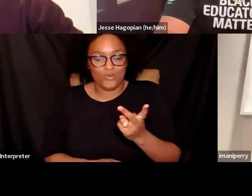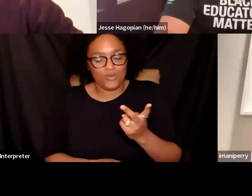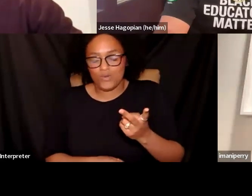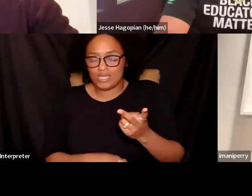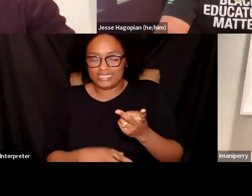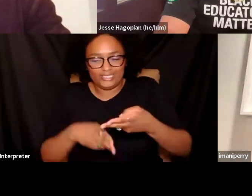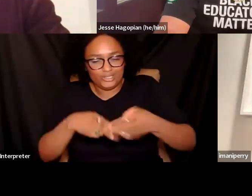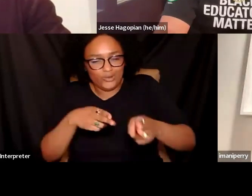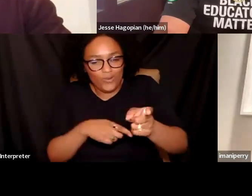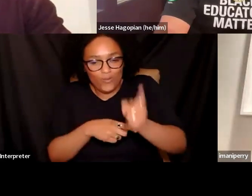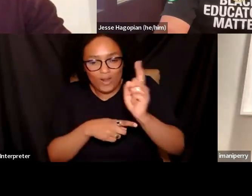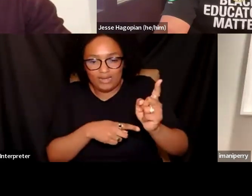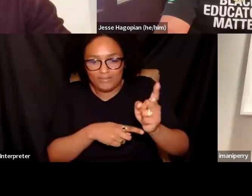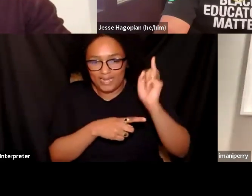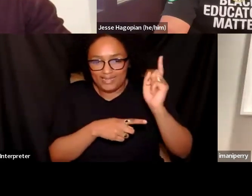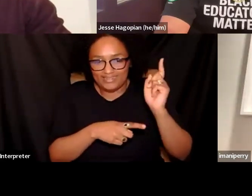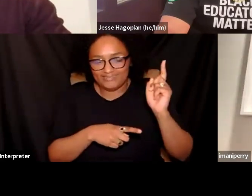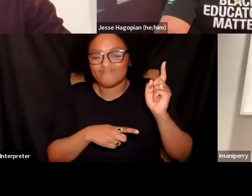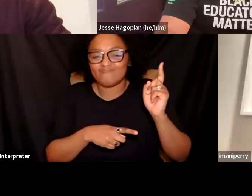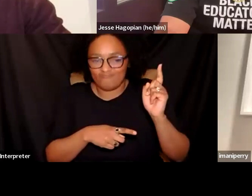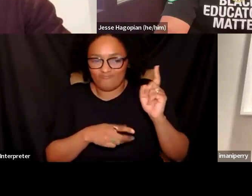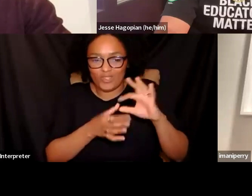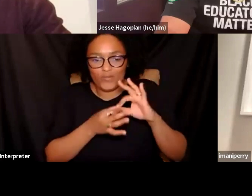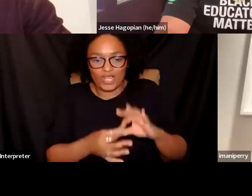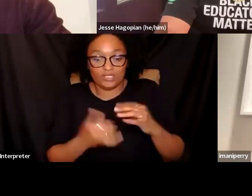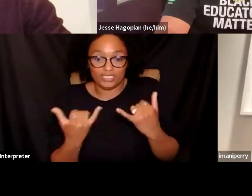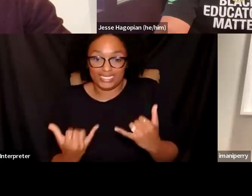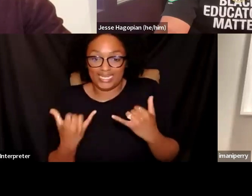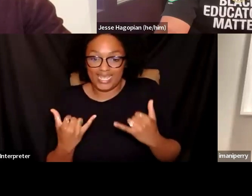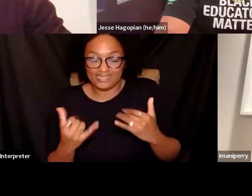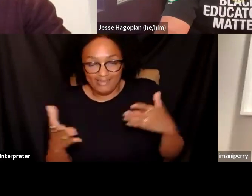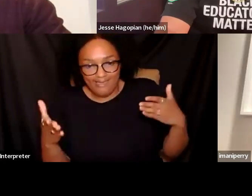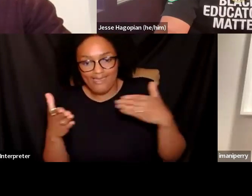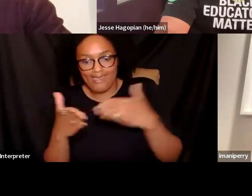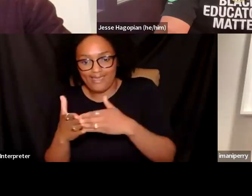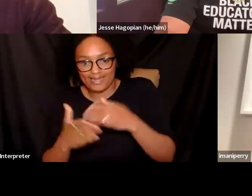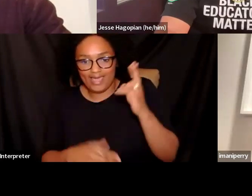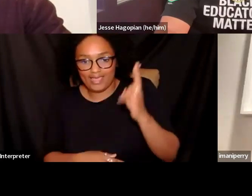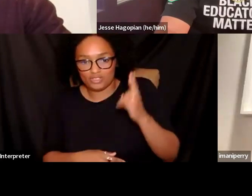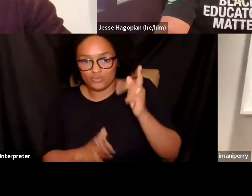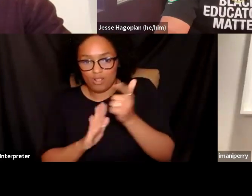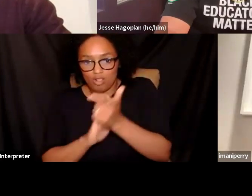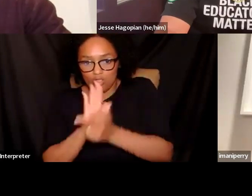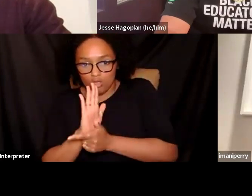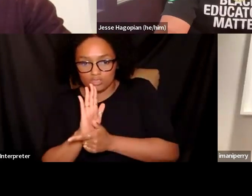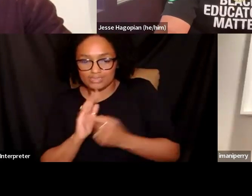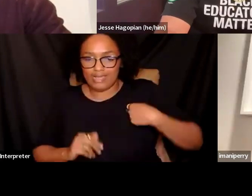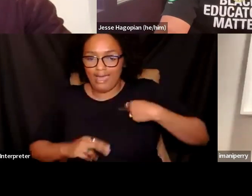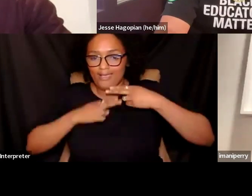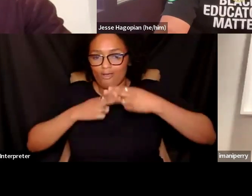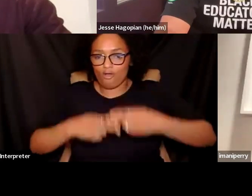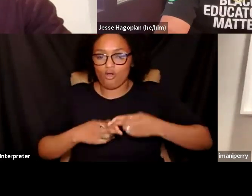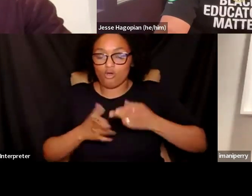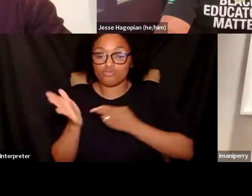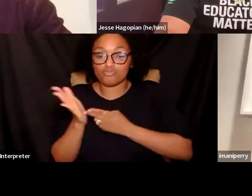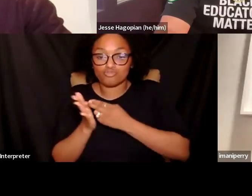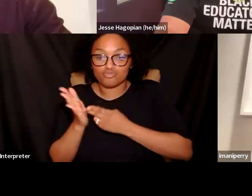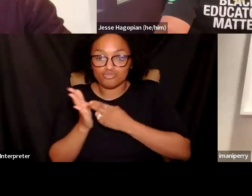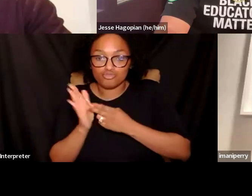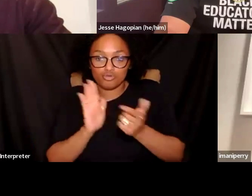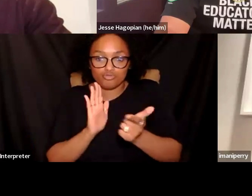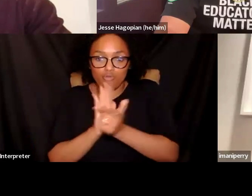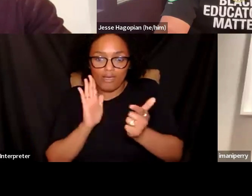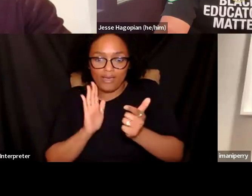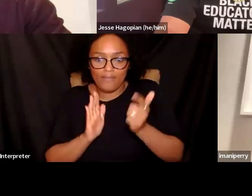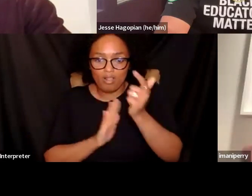on um today's anti-history laws, what I call truth crime laws. You